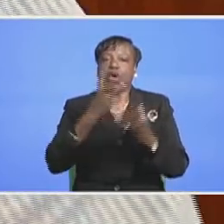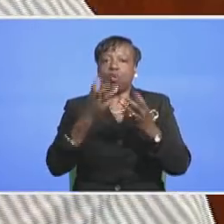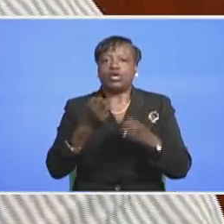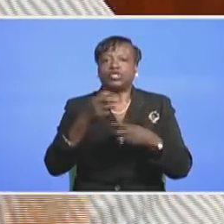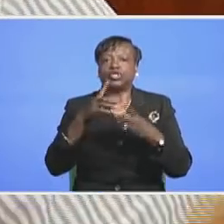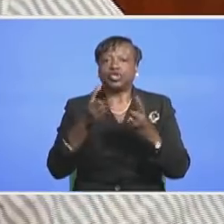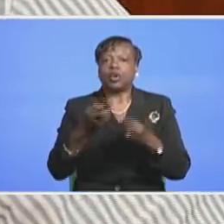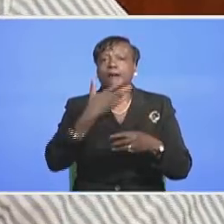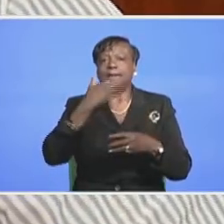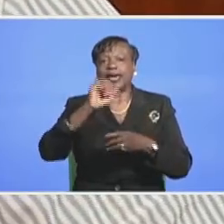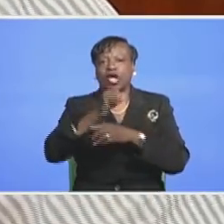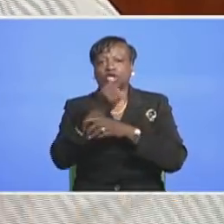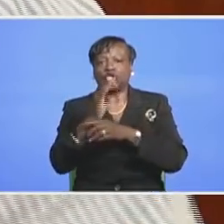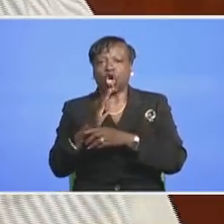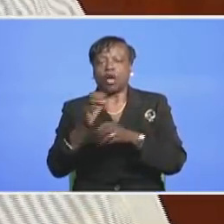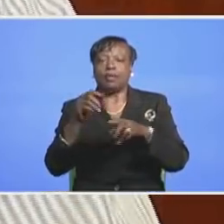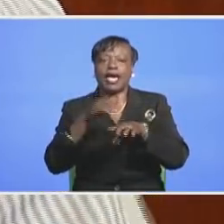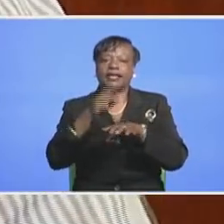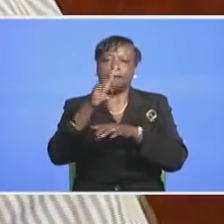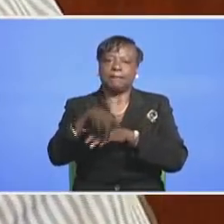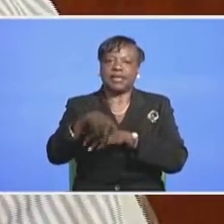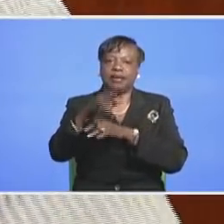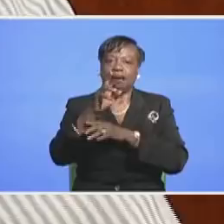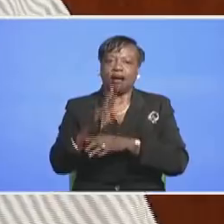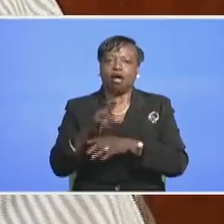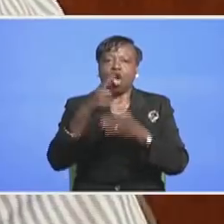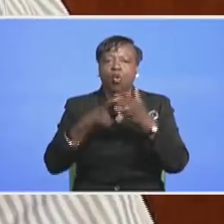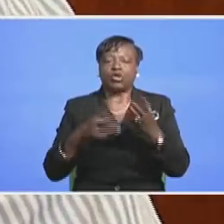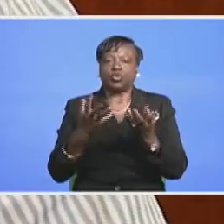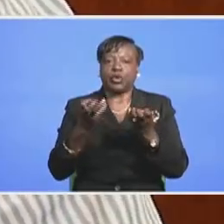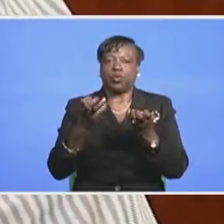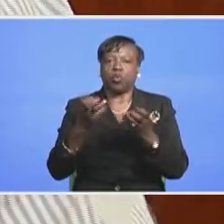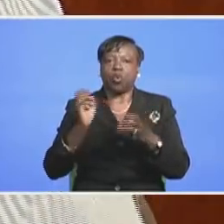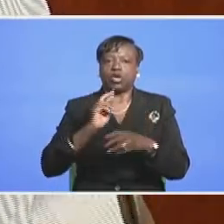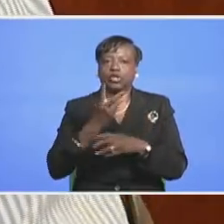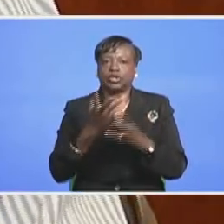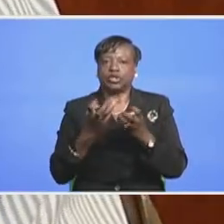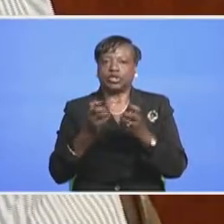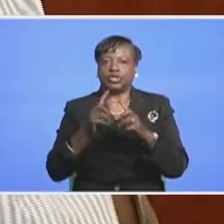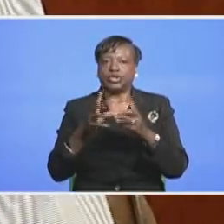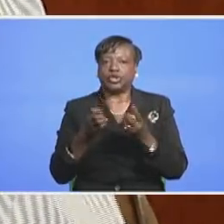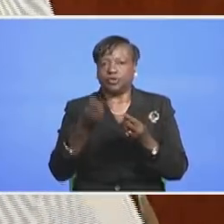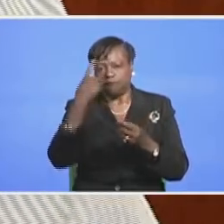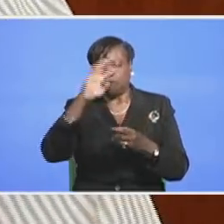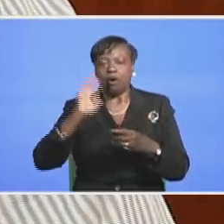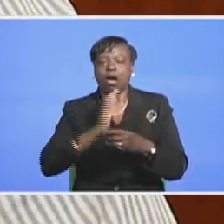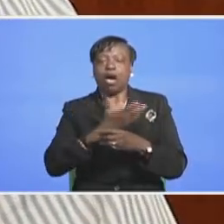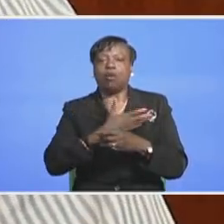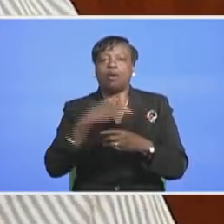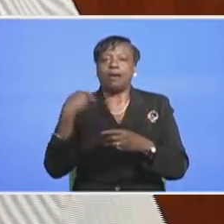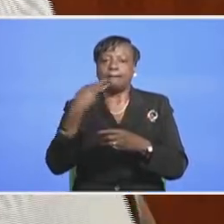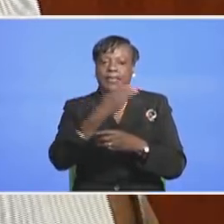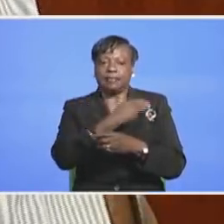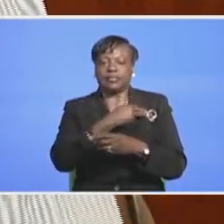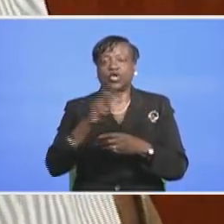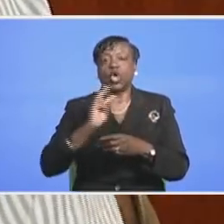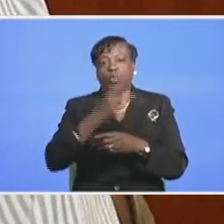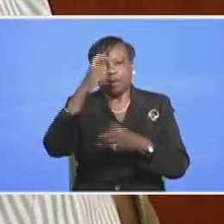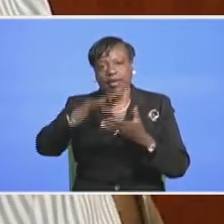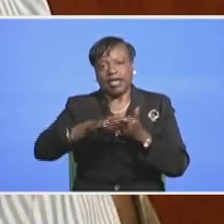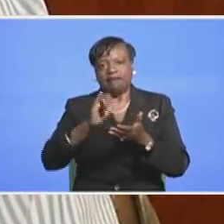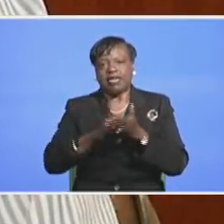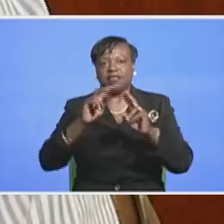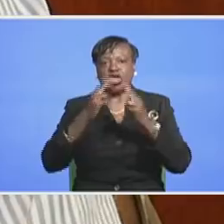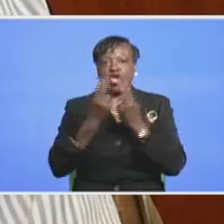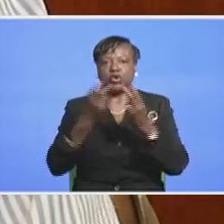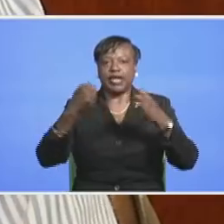that we would do for our members and for the organized and the country at large. Because we believe that union has its place. There are social